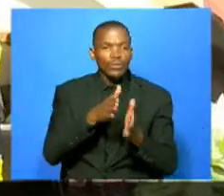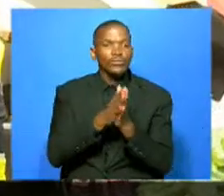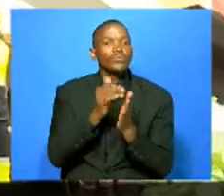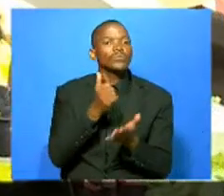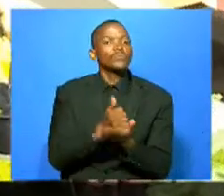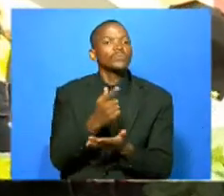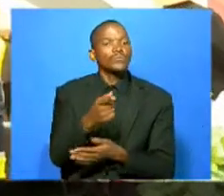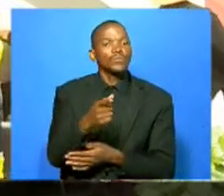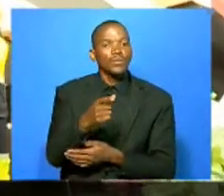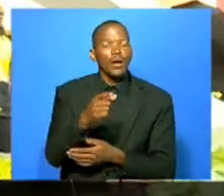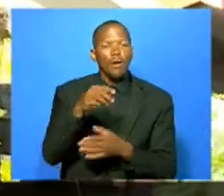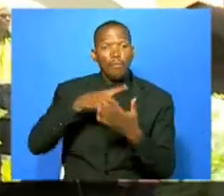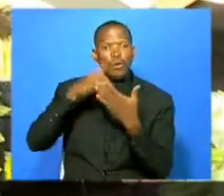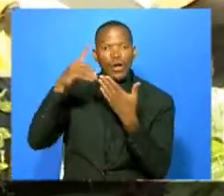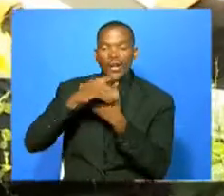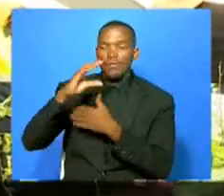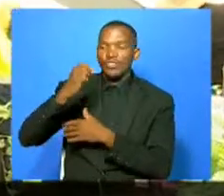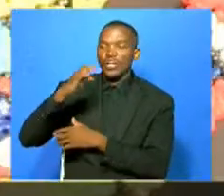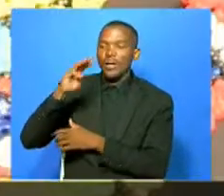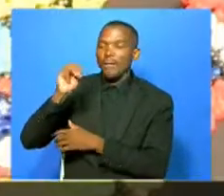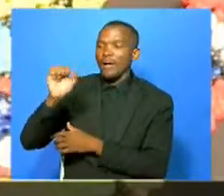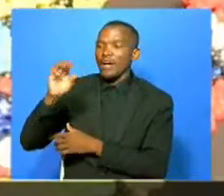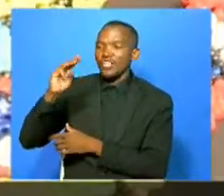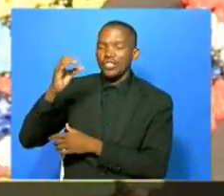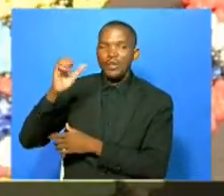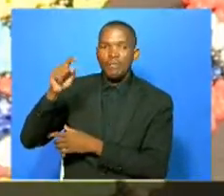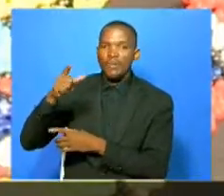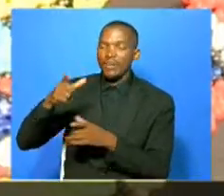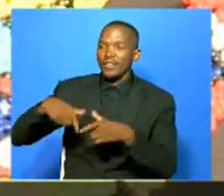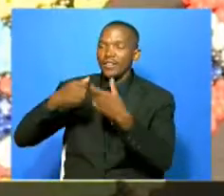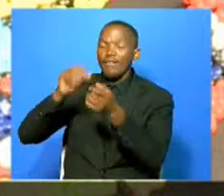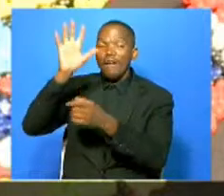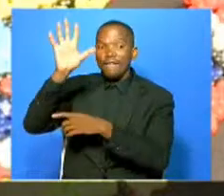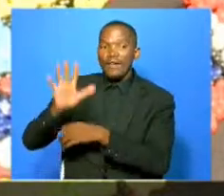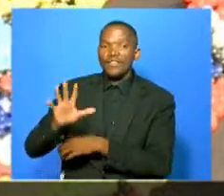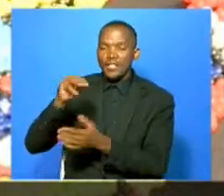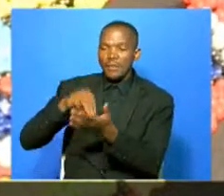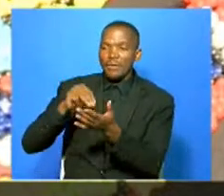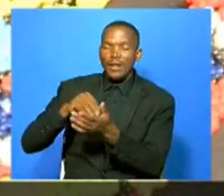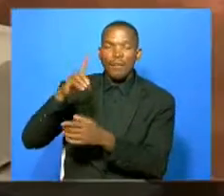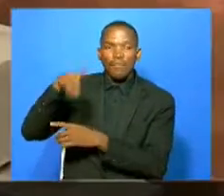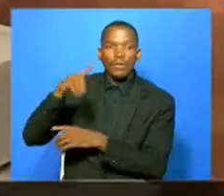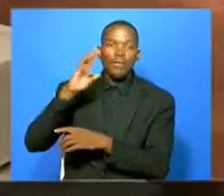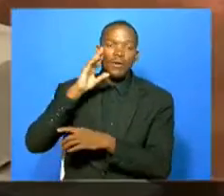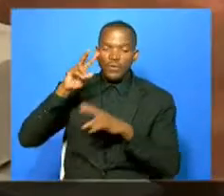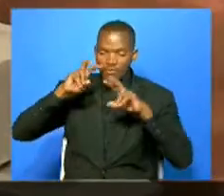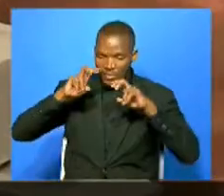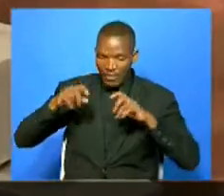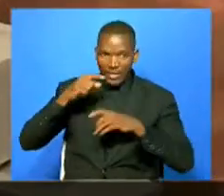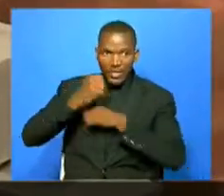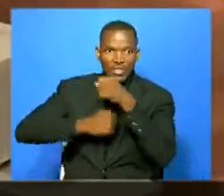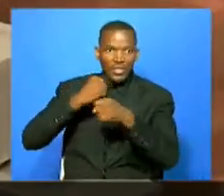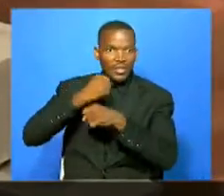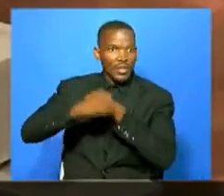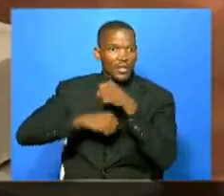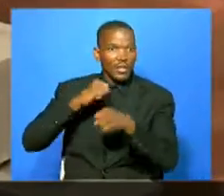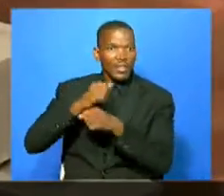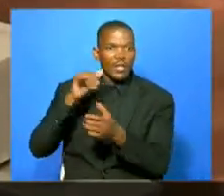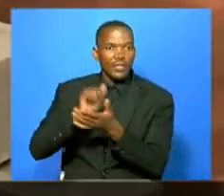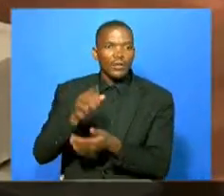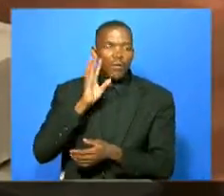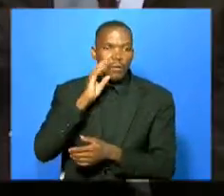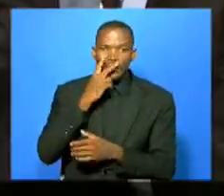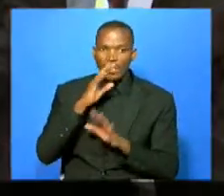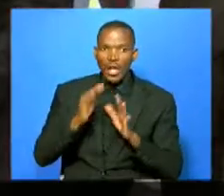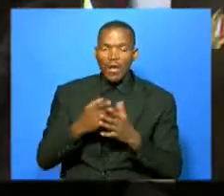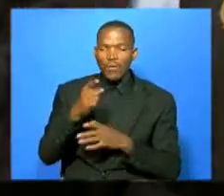Nane ola chema chema la bezo madiaka na ka 500 million pula mi bile le tla sekwa sekwa ngwaga le ngwaga go etse tlhoko maduo a